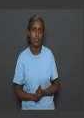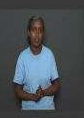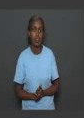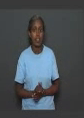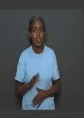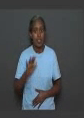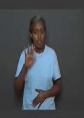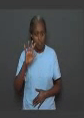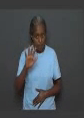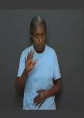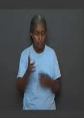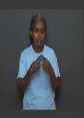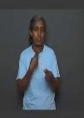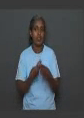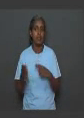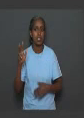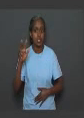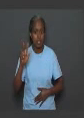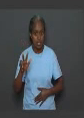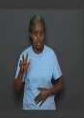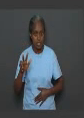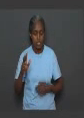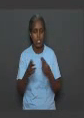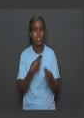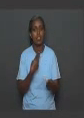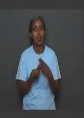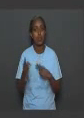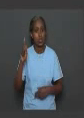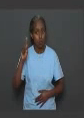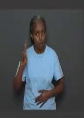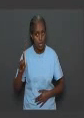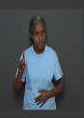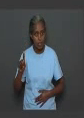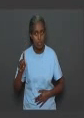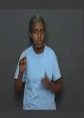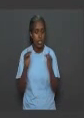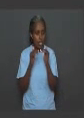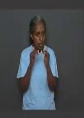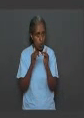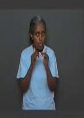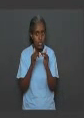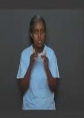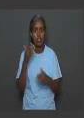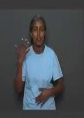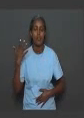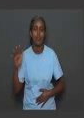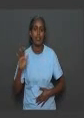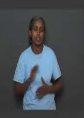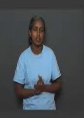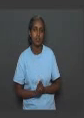5 times 3 times 1 equals 15.